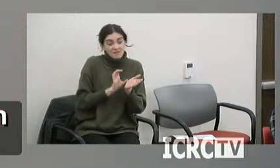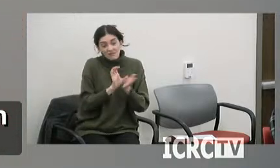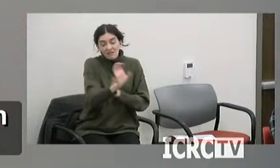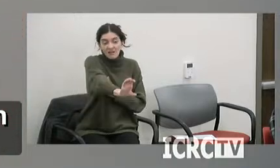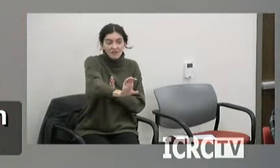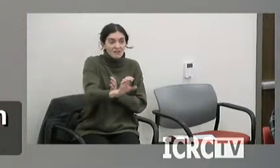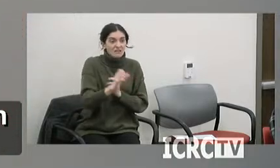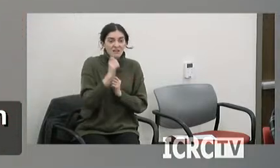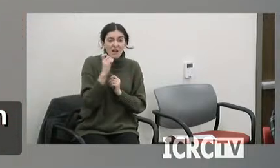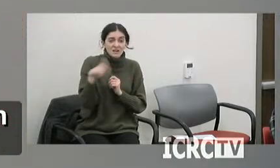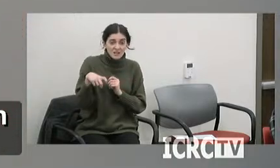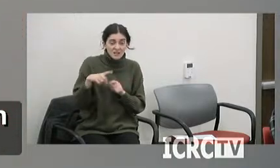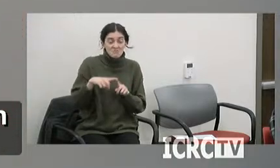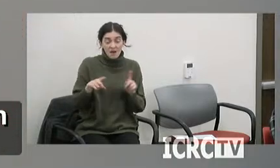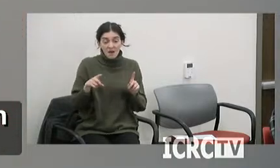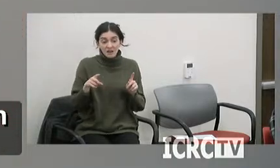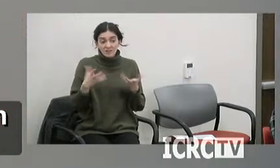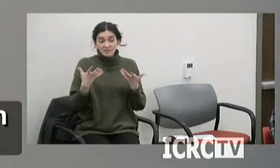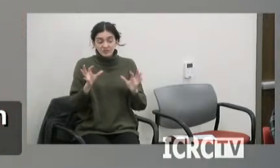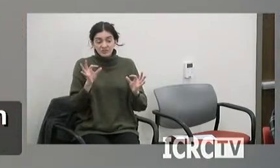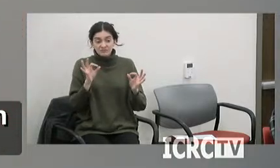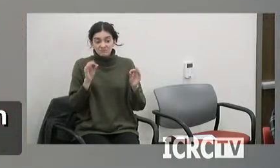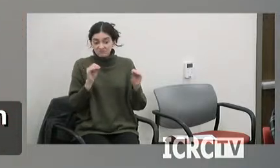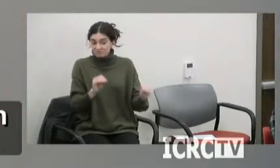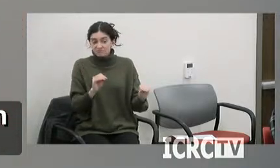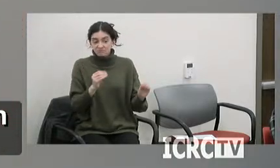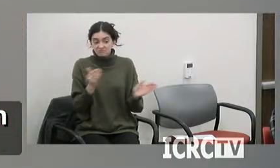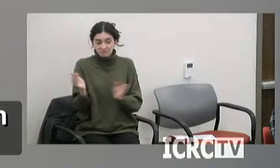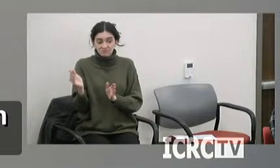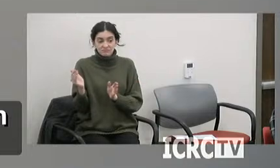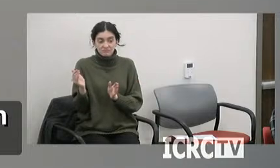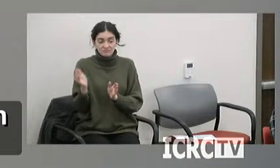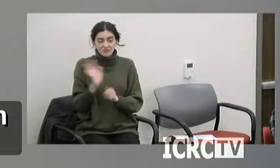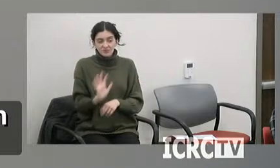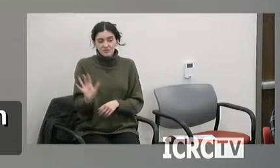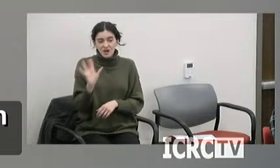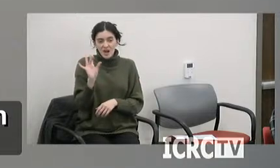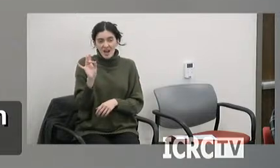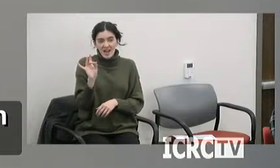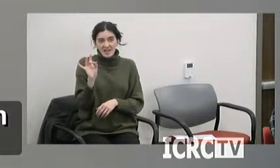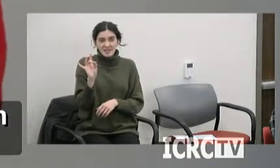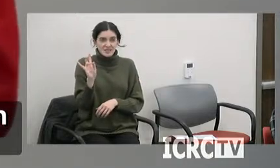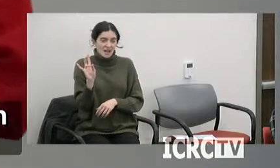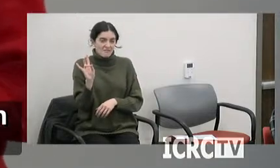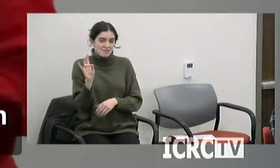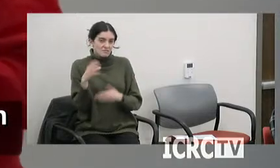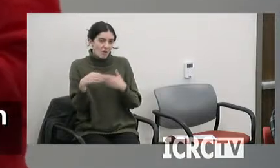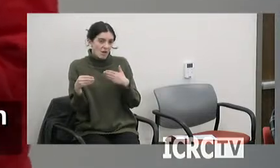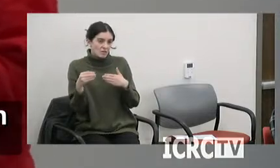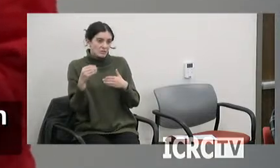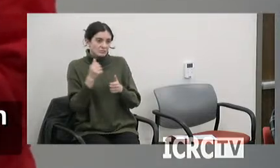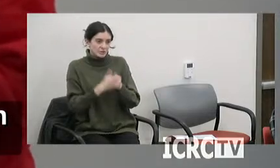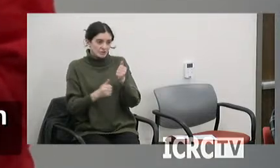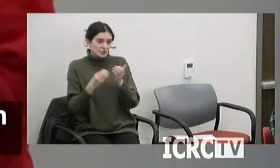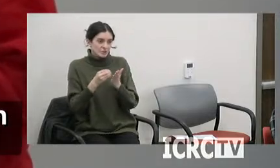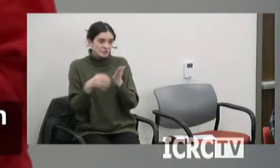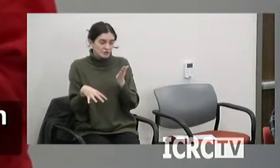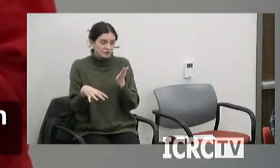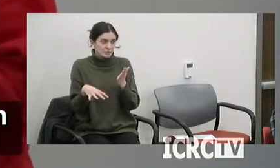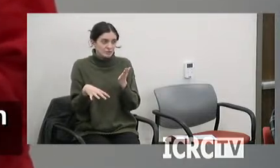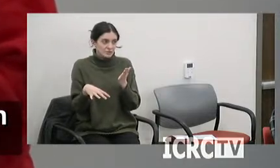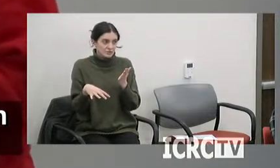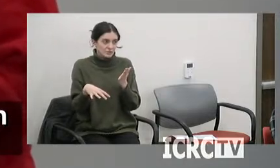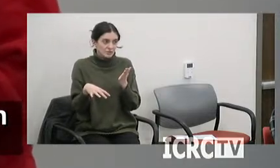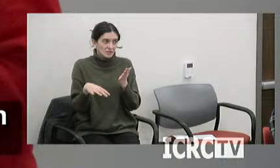but to be fair, that's about $87 per student that we spend on core